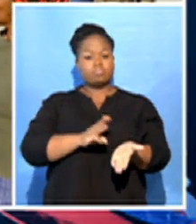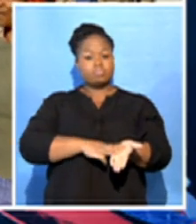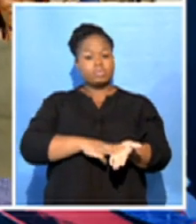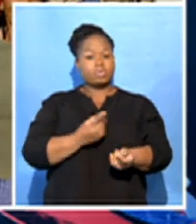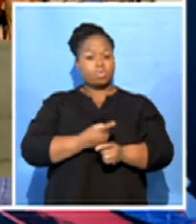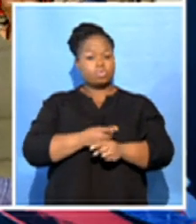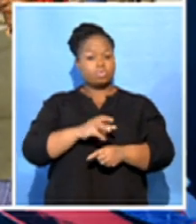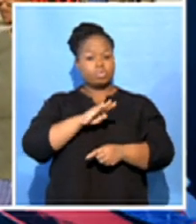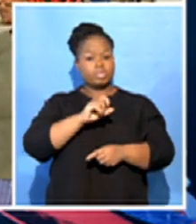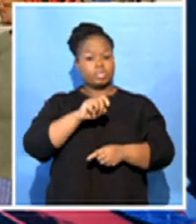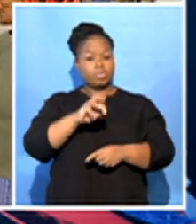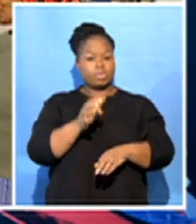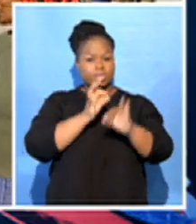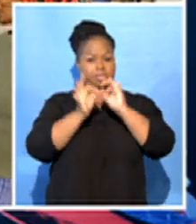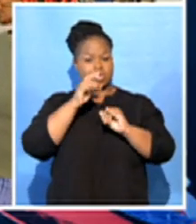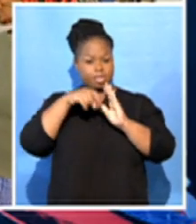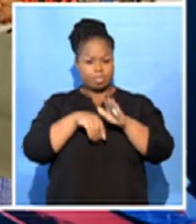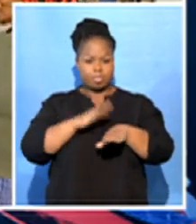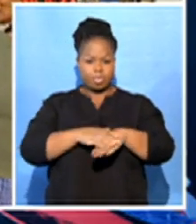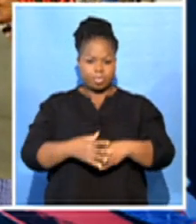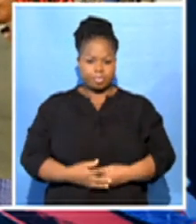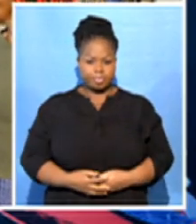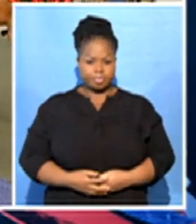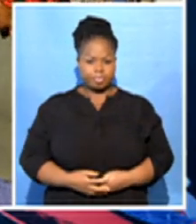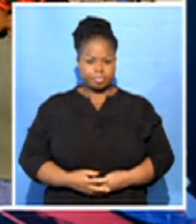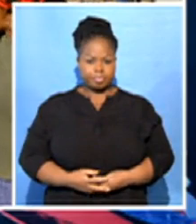What is happening where you are?